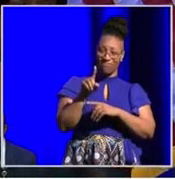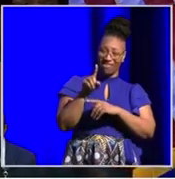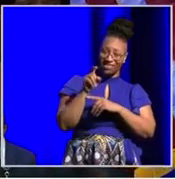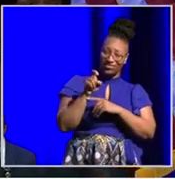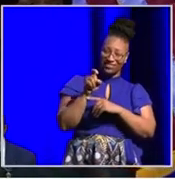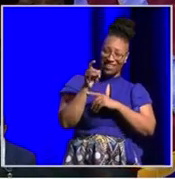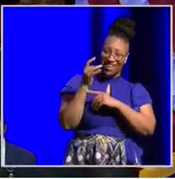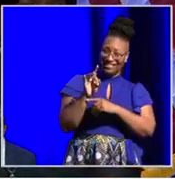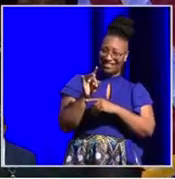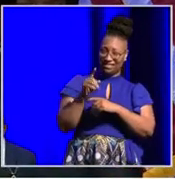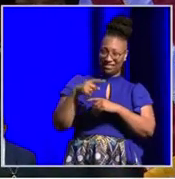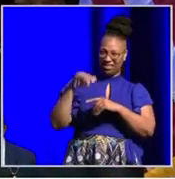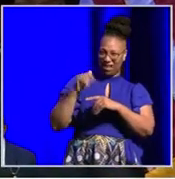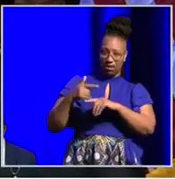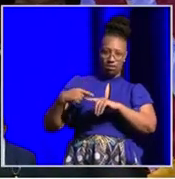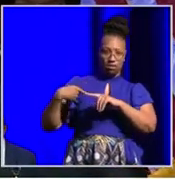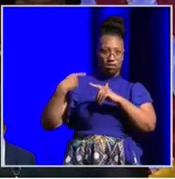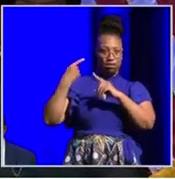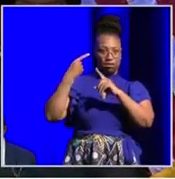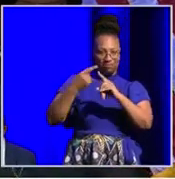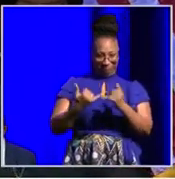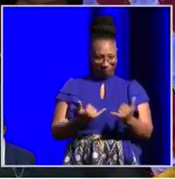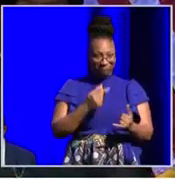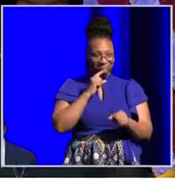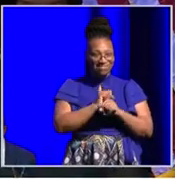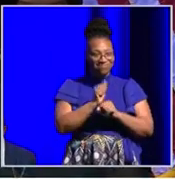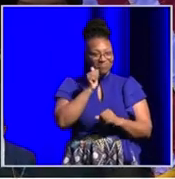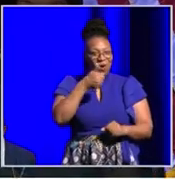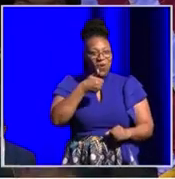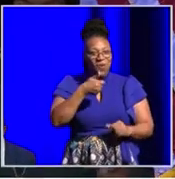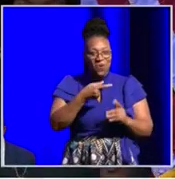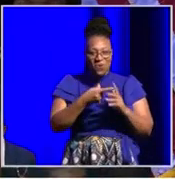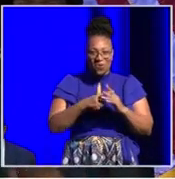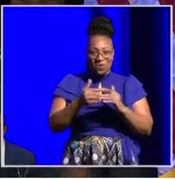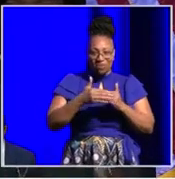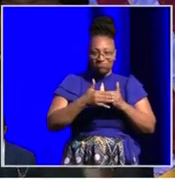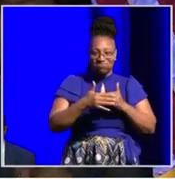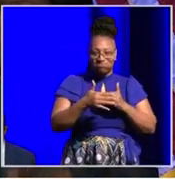have opportunities to advance statehood.